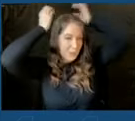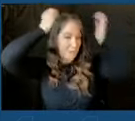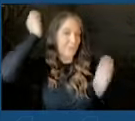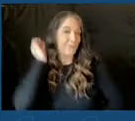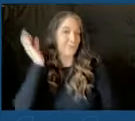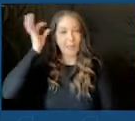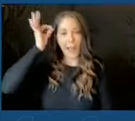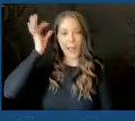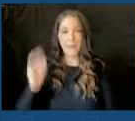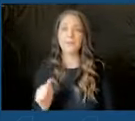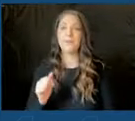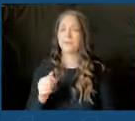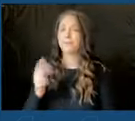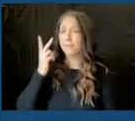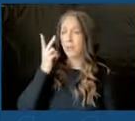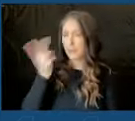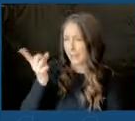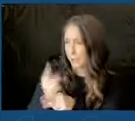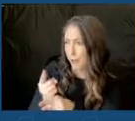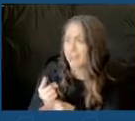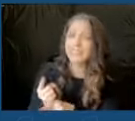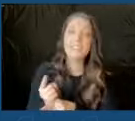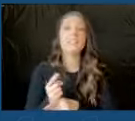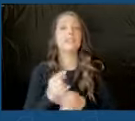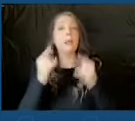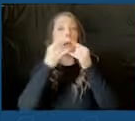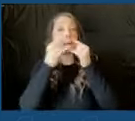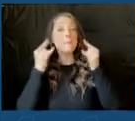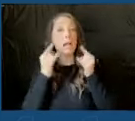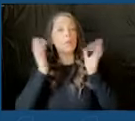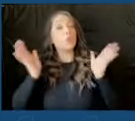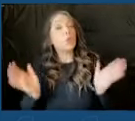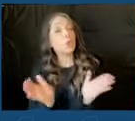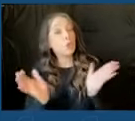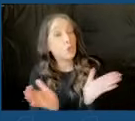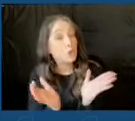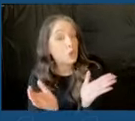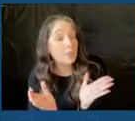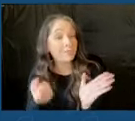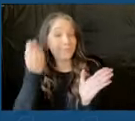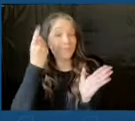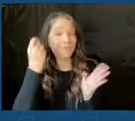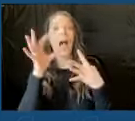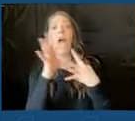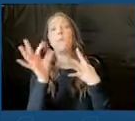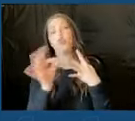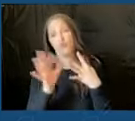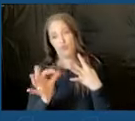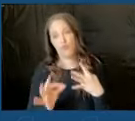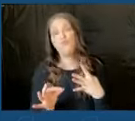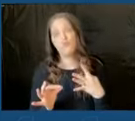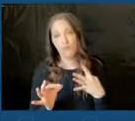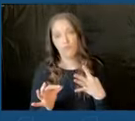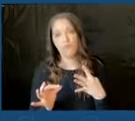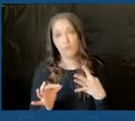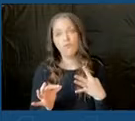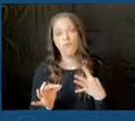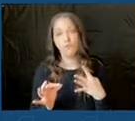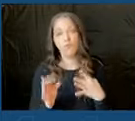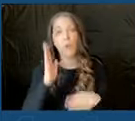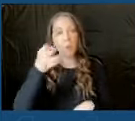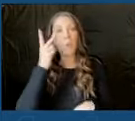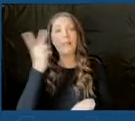make sure I'm not the only one. Masks are encouraged but optional. This is what you're going to see on our subways and our mass transit throughout the state of New York.